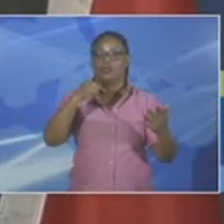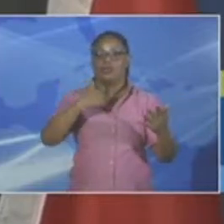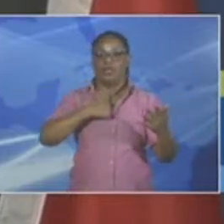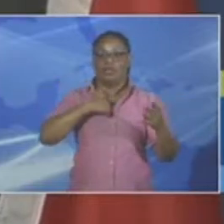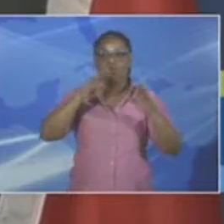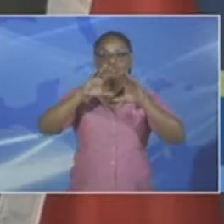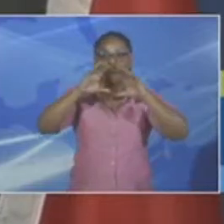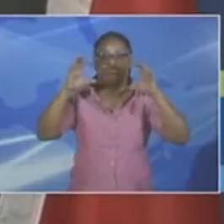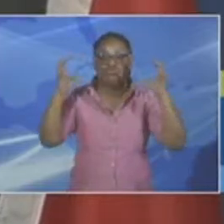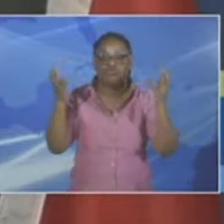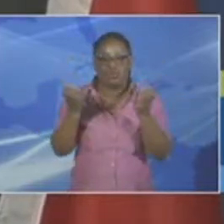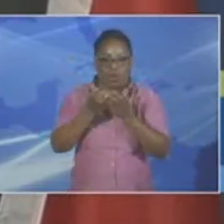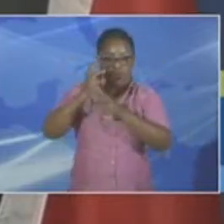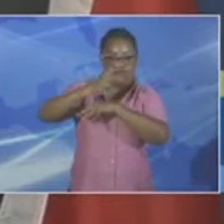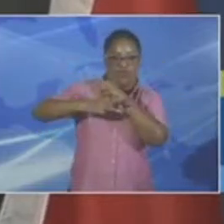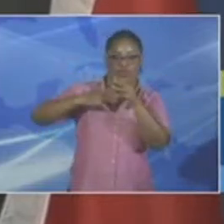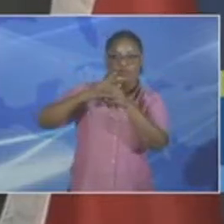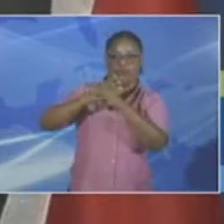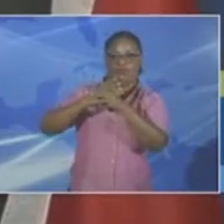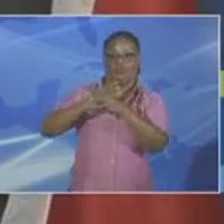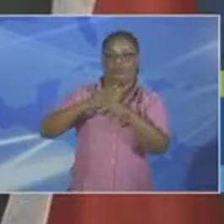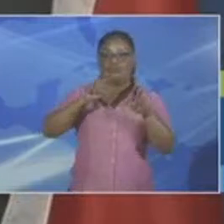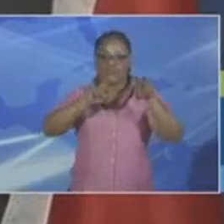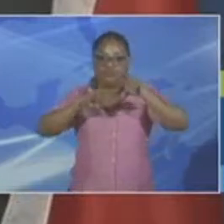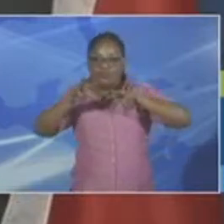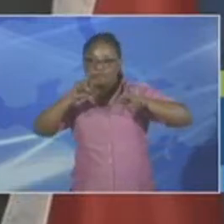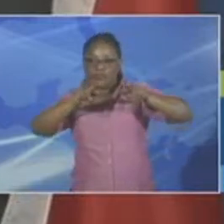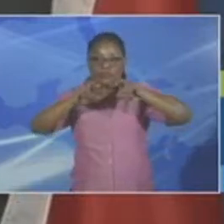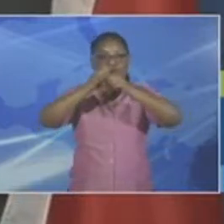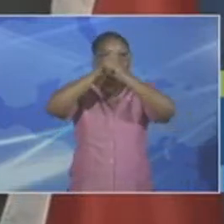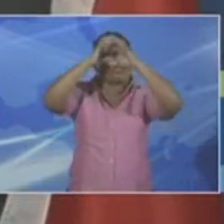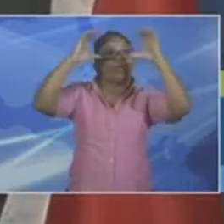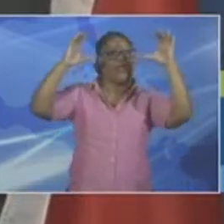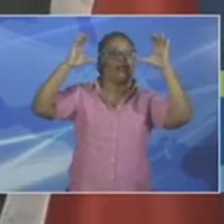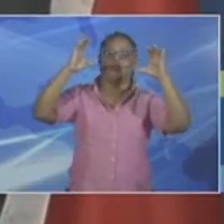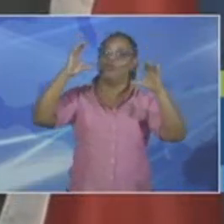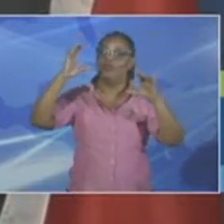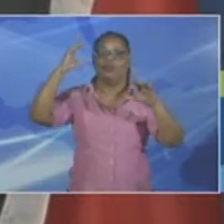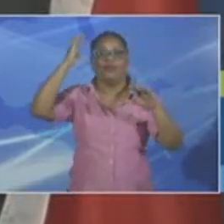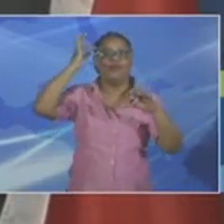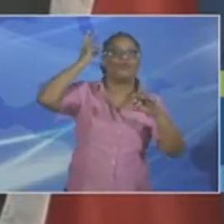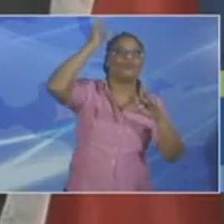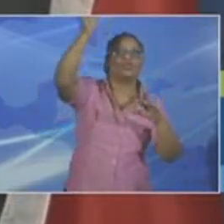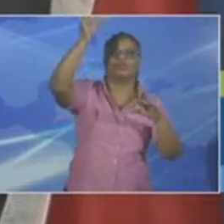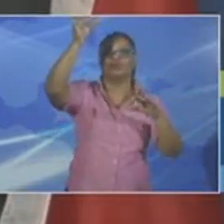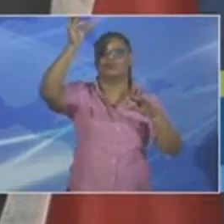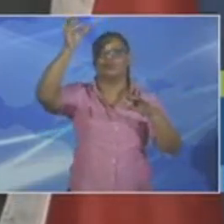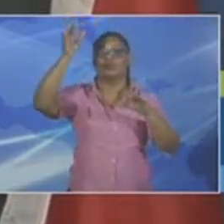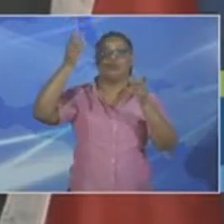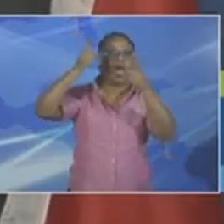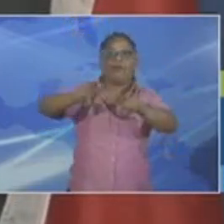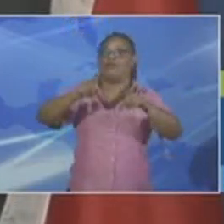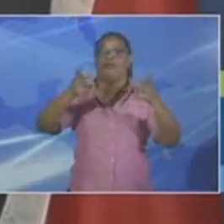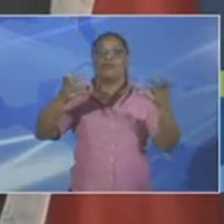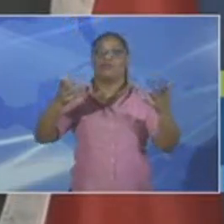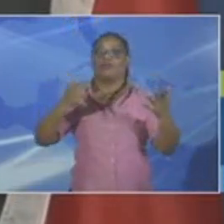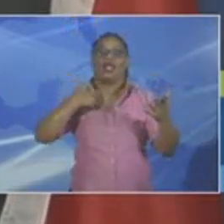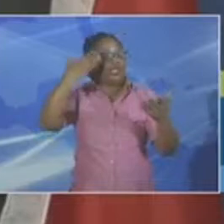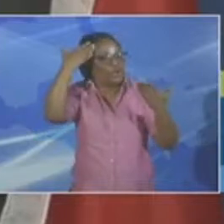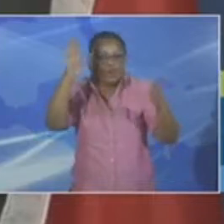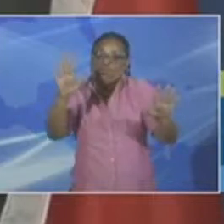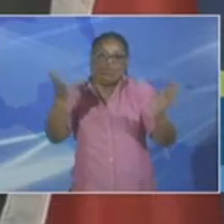this virus. I'm simply going with the data today, the projections we make going